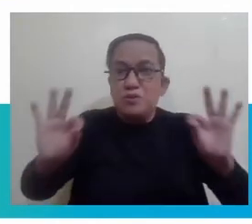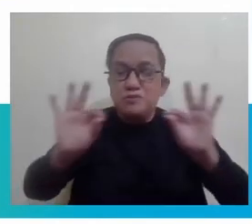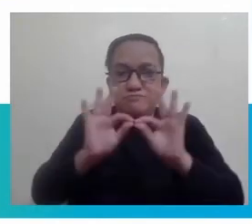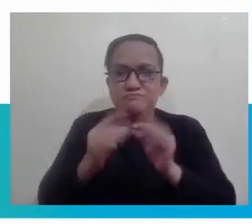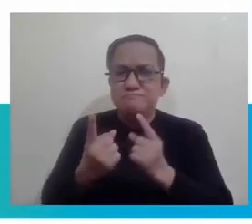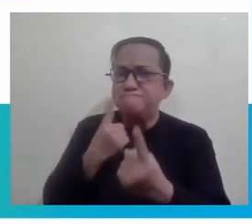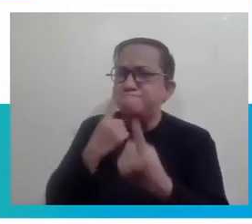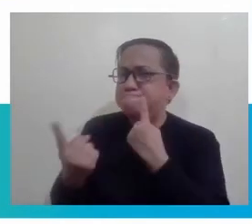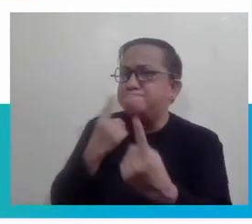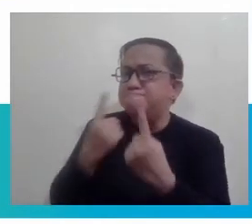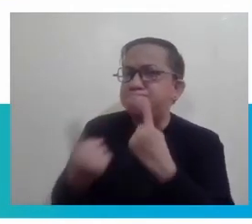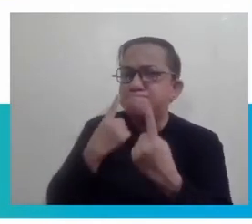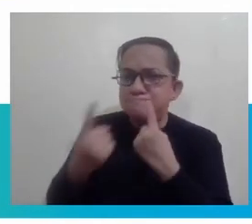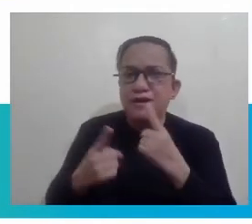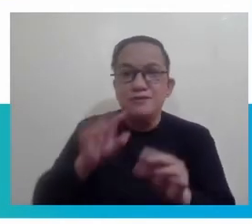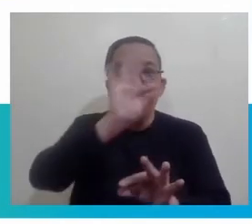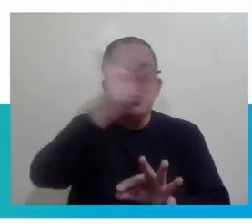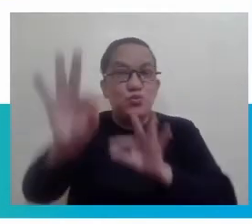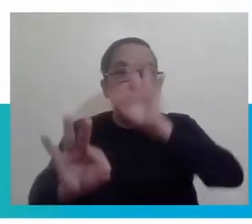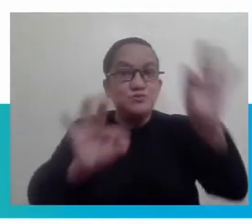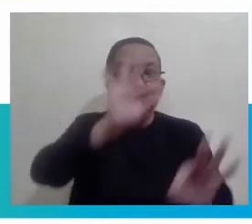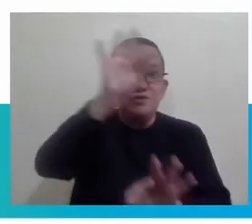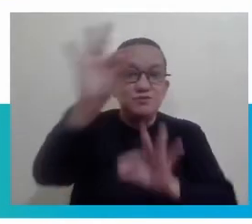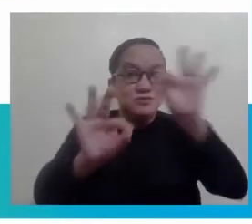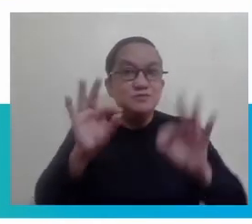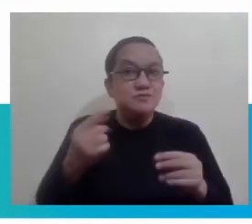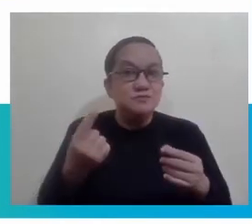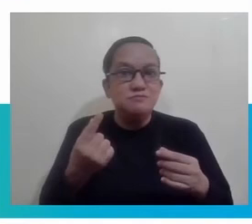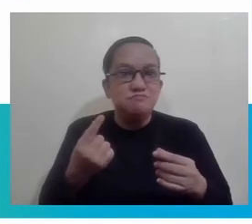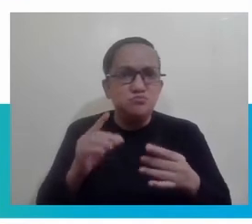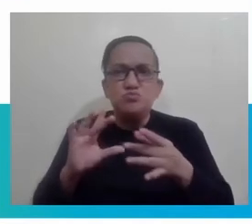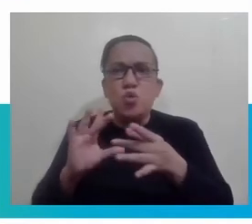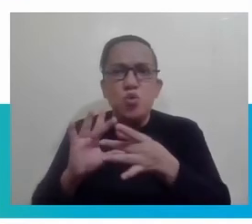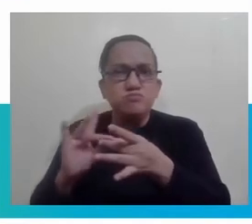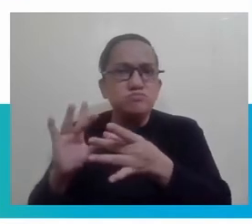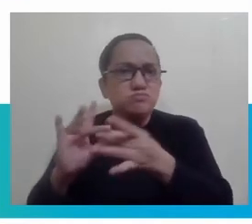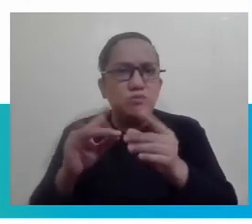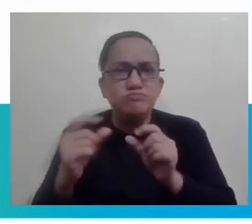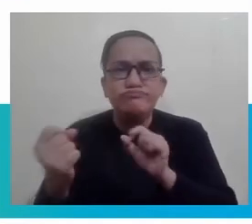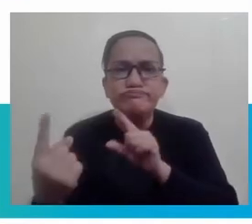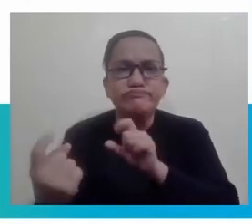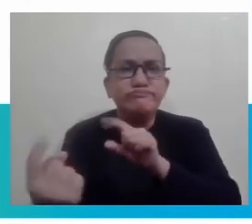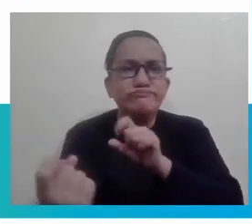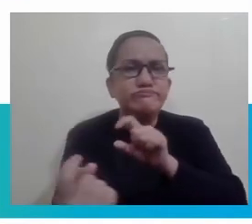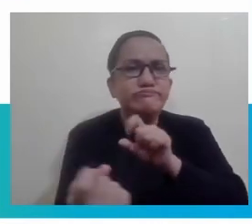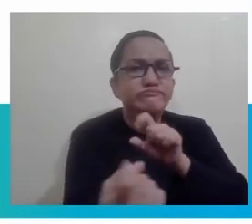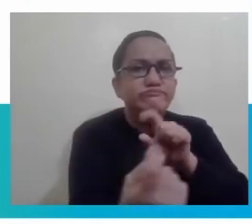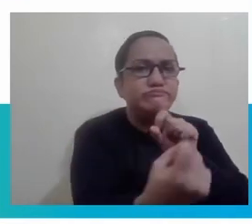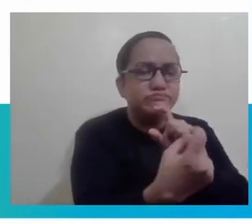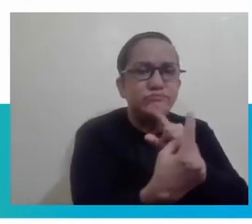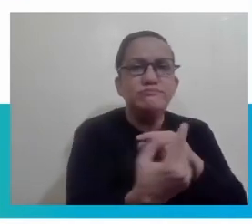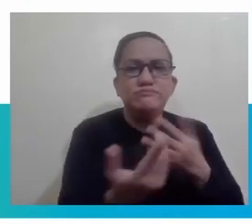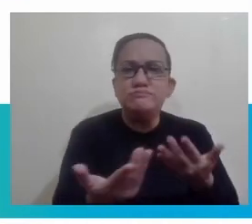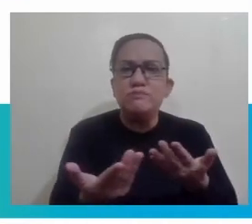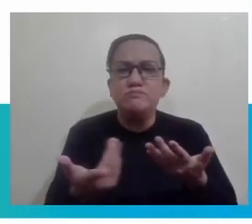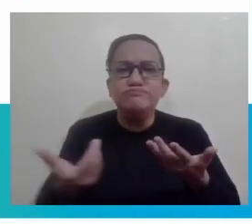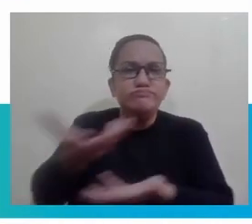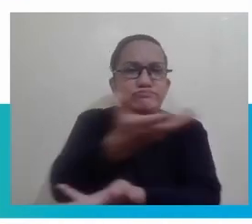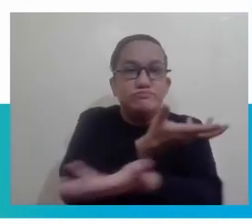And people are listened to. I don't think it is an exercise at the moment. And there is room for credible